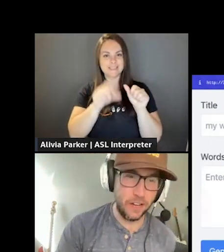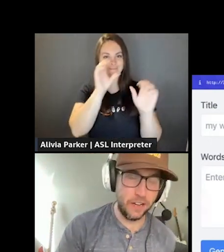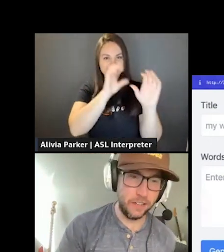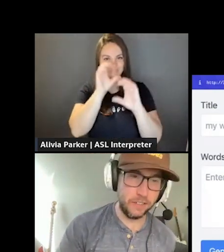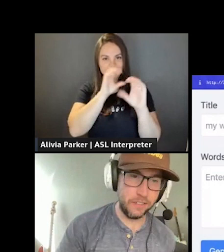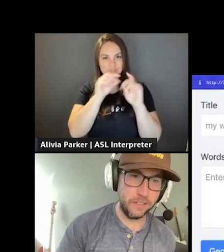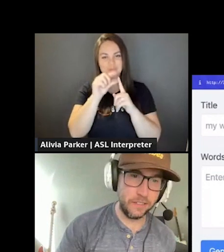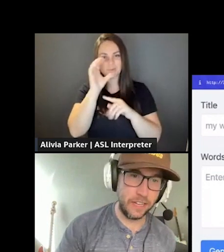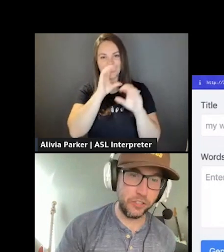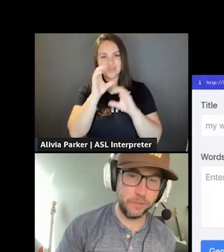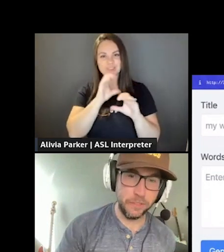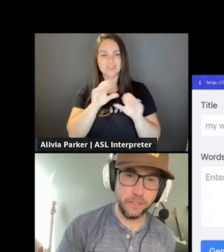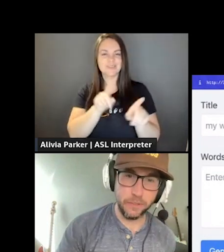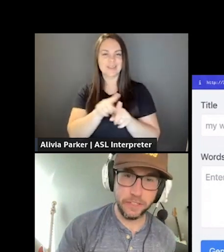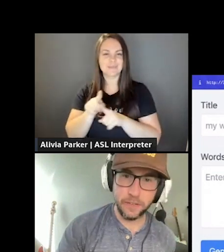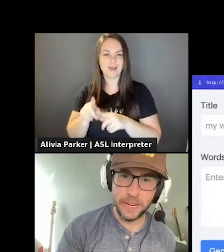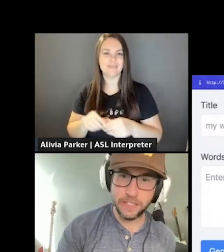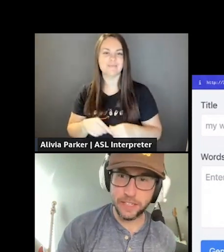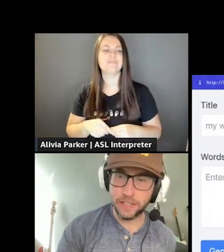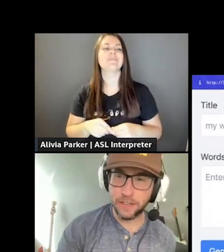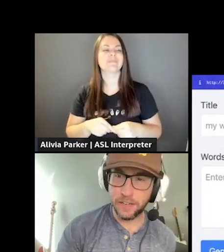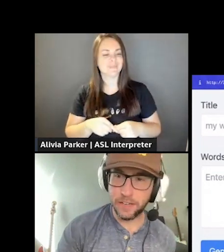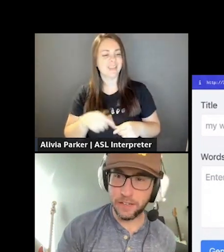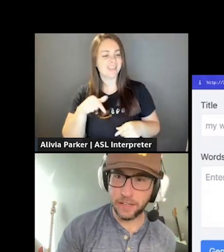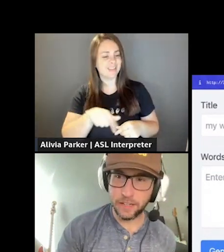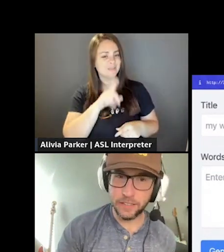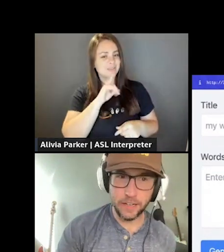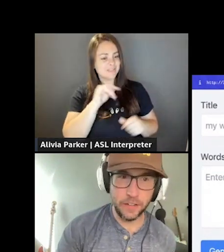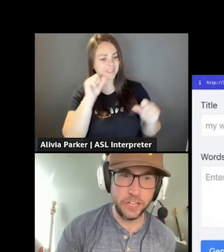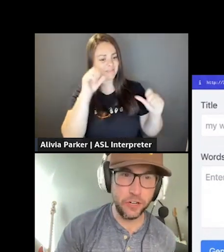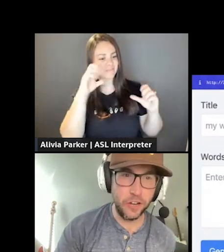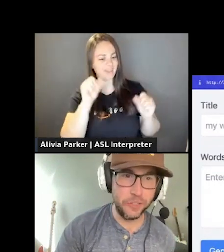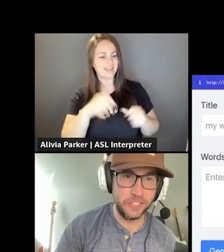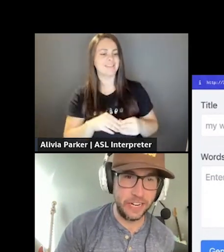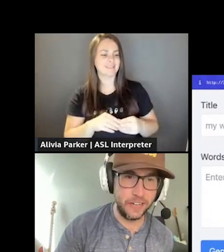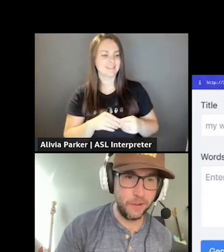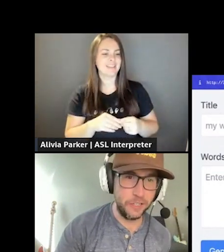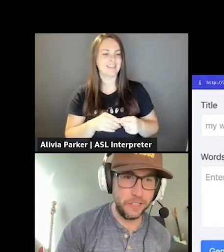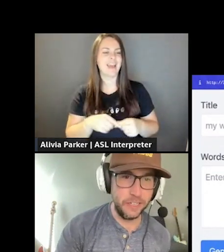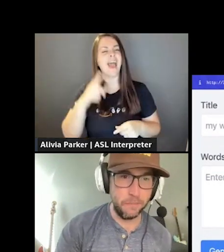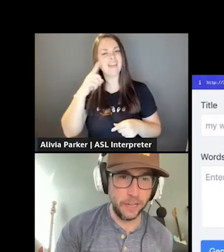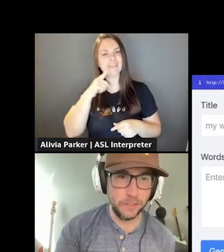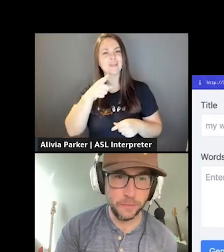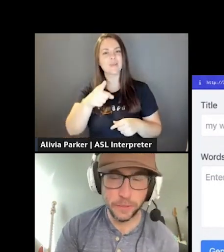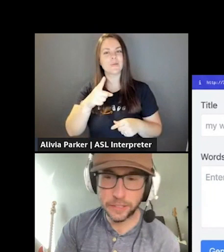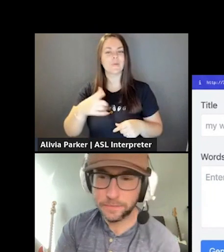is actually really, really amazing. Like I said, I think you're understating what